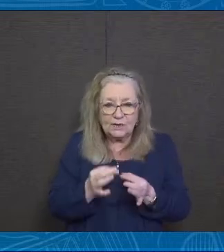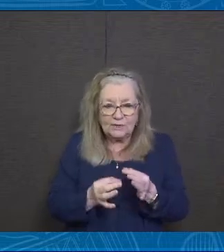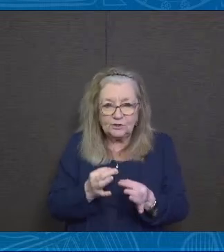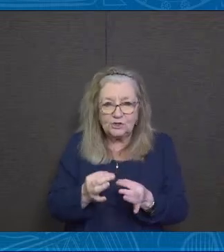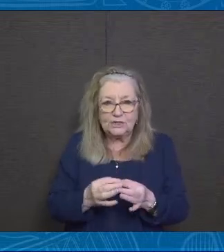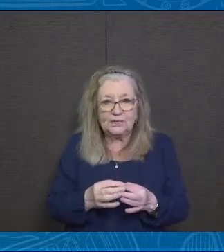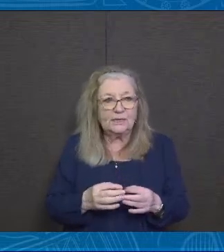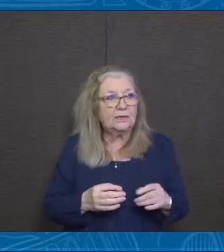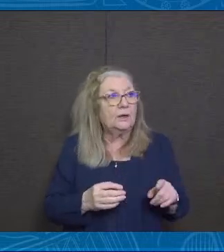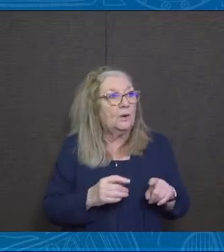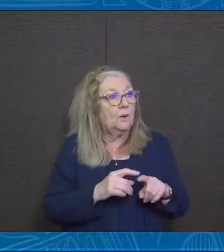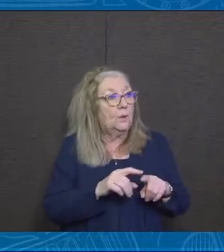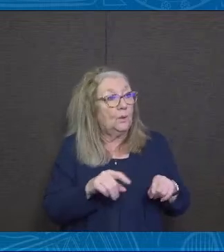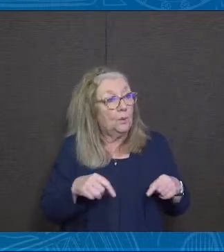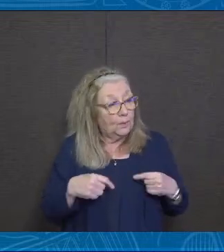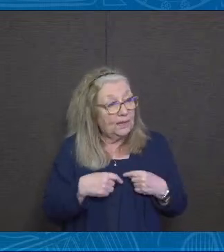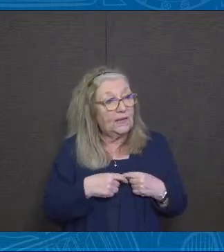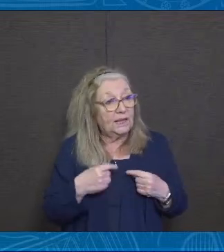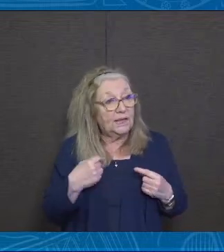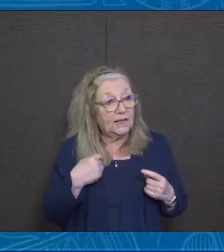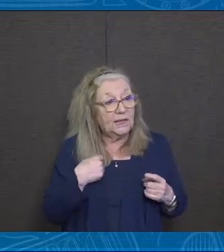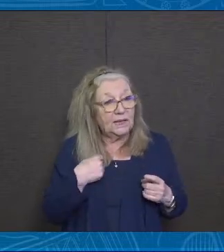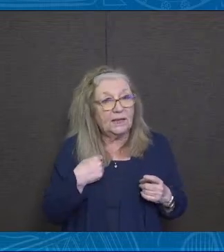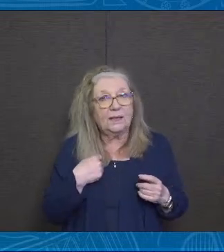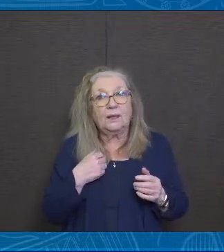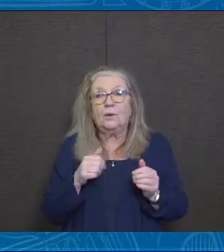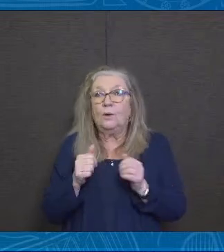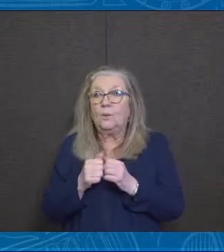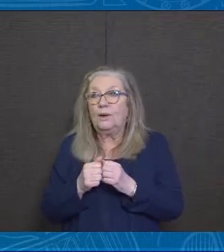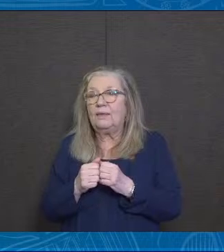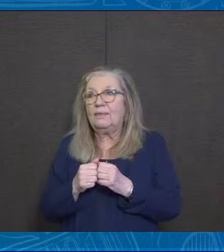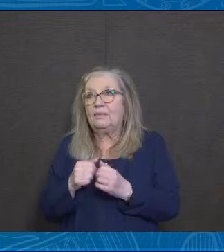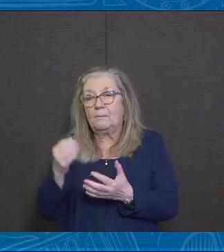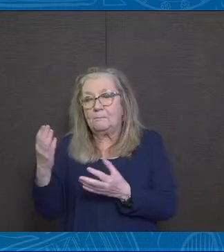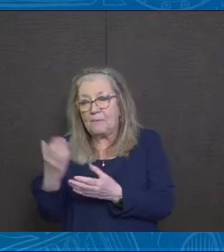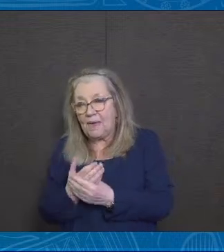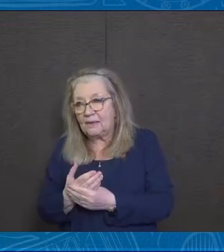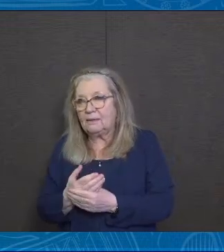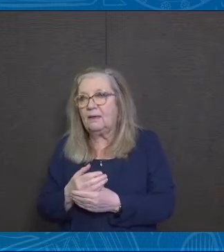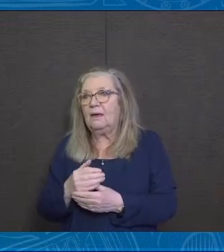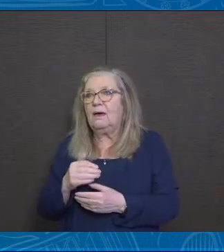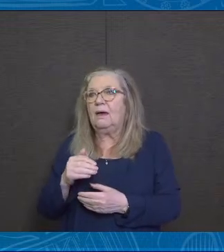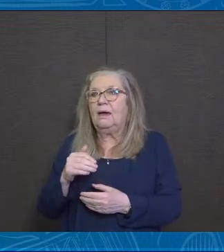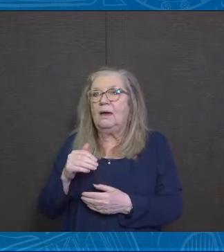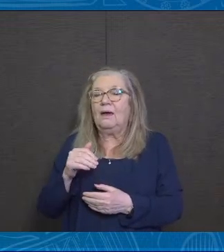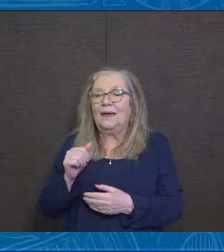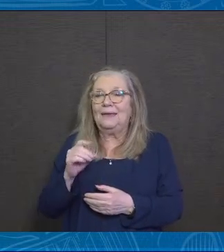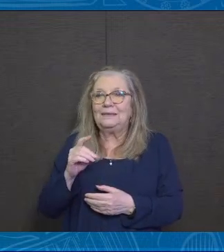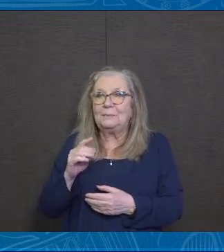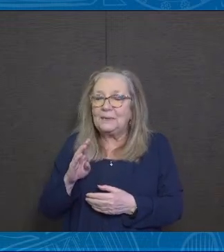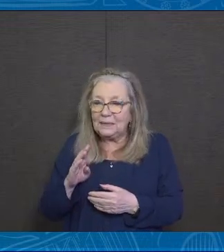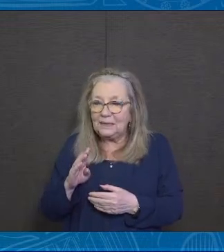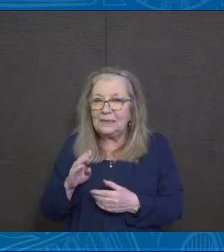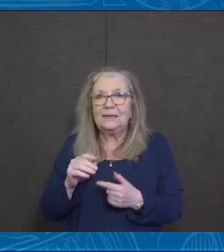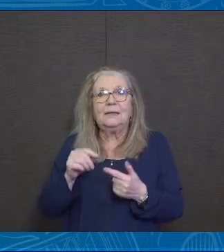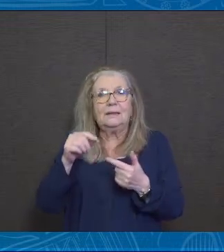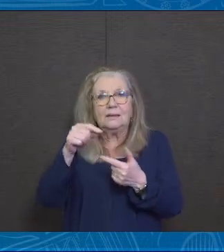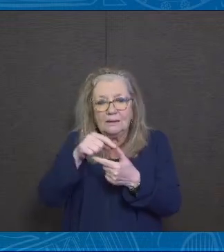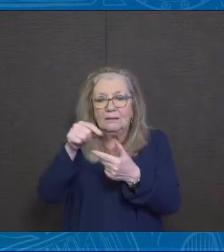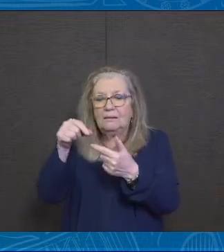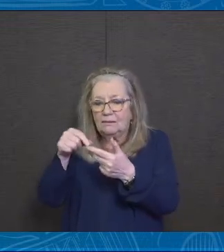I represent the Pacific Island Forum Secretariat, together with the World Bank, ADB, and all the other international organizations and financial institutions are